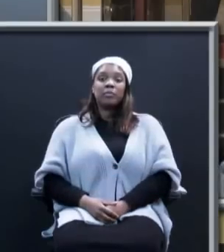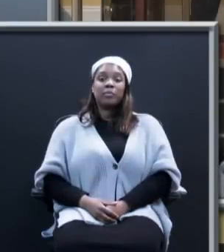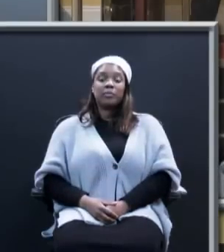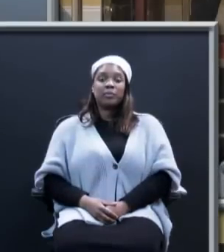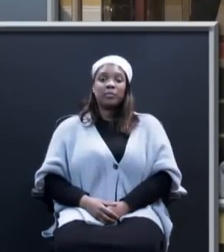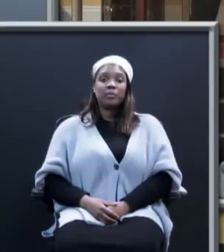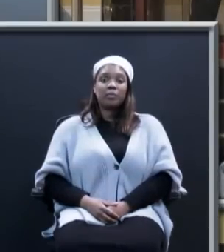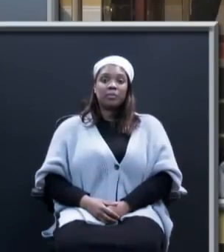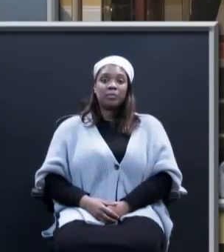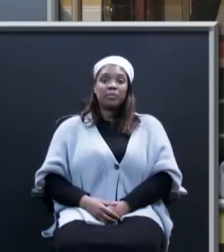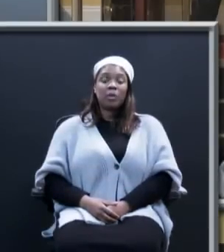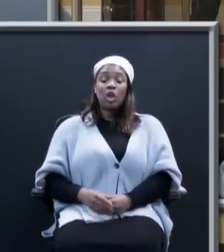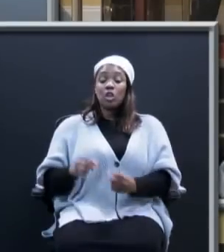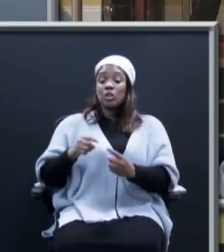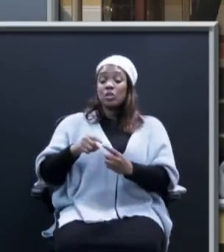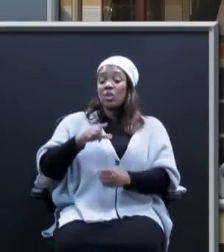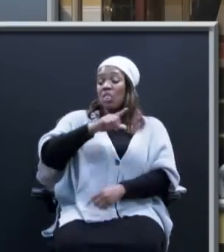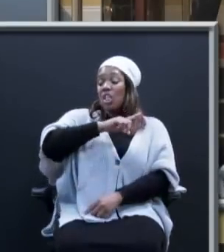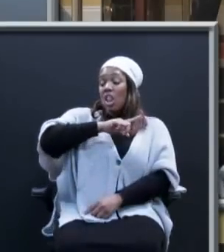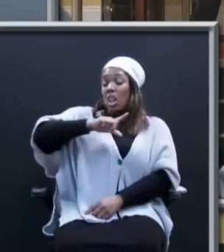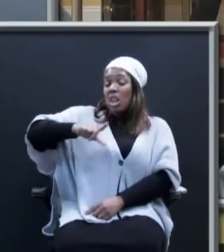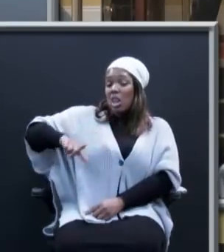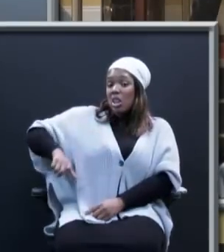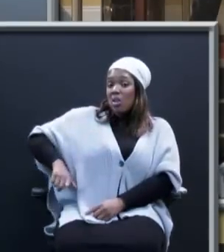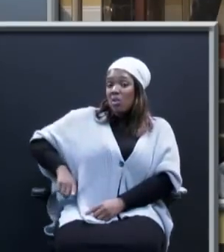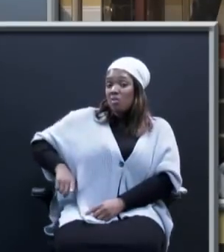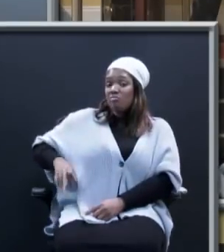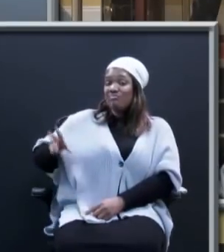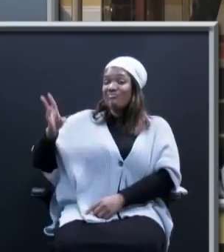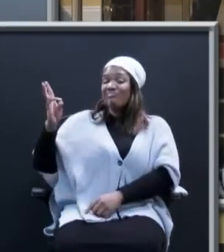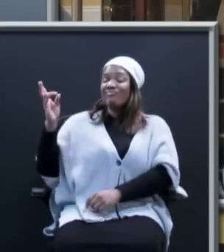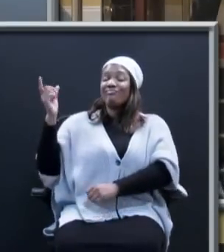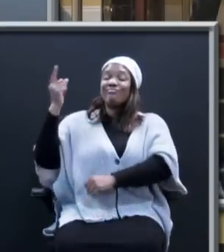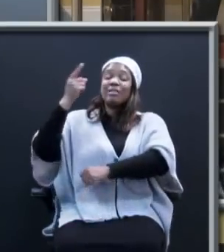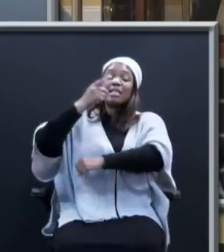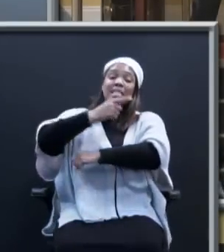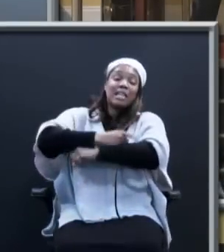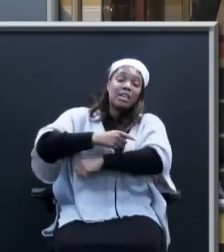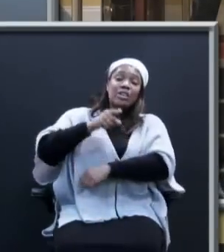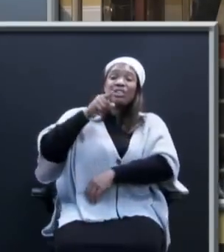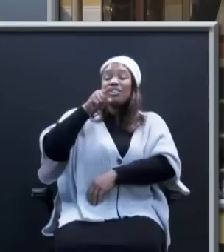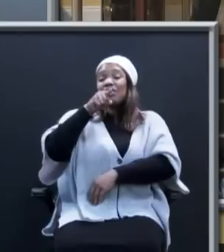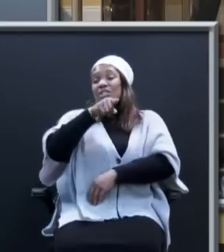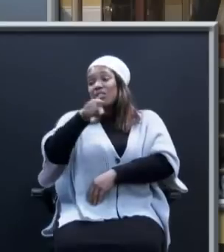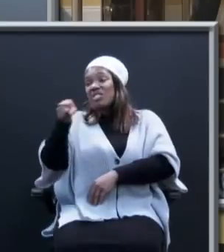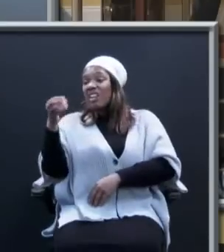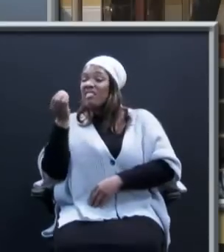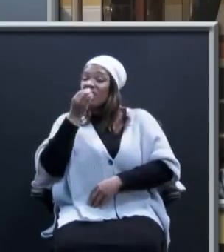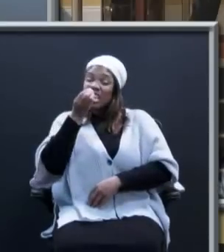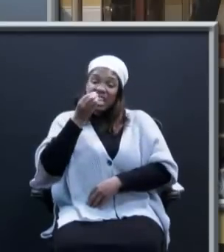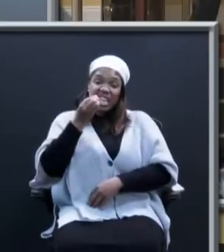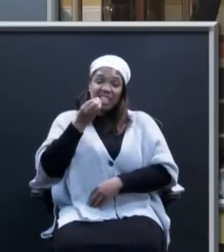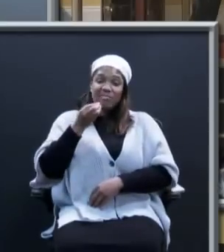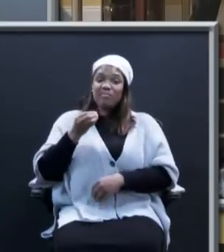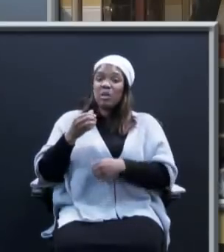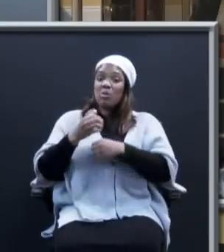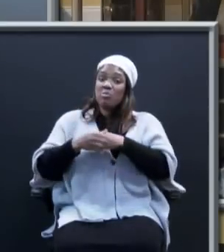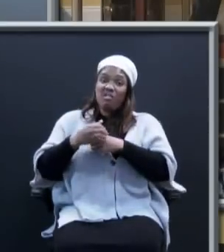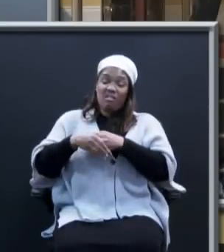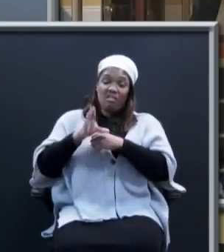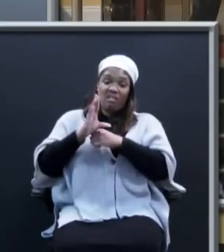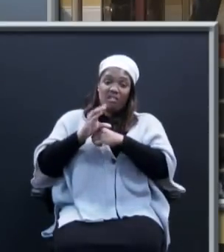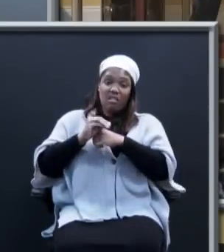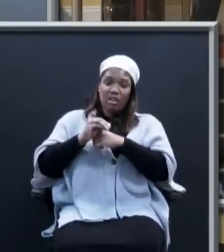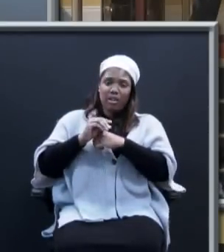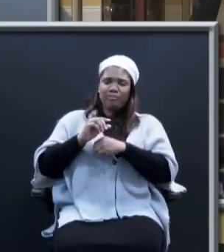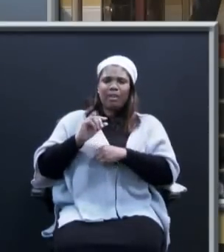Go ahead and read. Unto the Lord. Uh-huh. 7 days you must eat unleavened bread. And the first day you shall have an